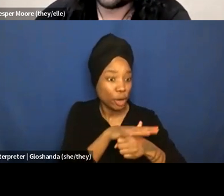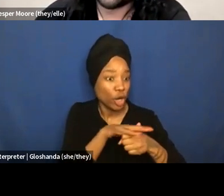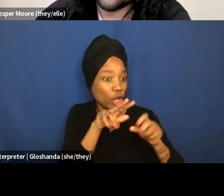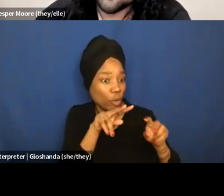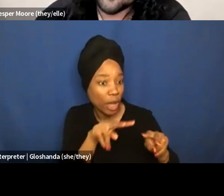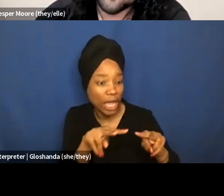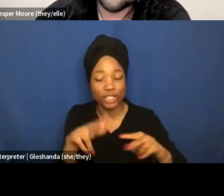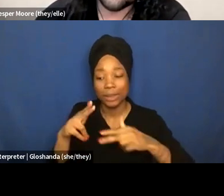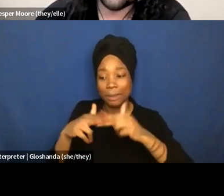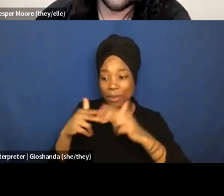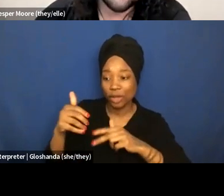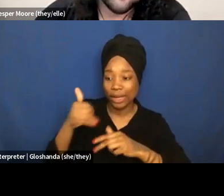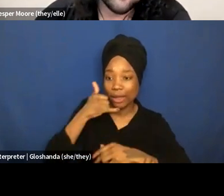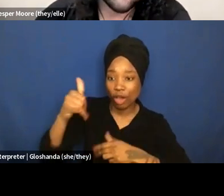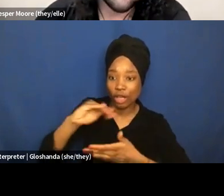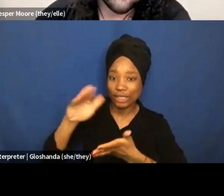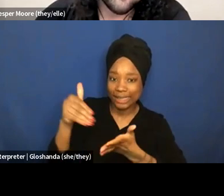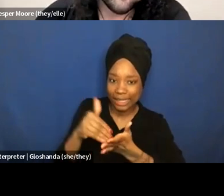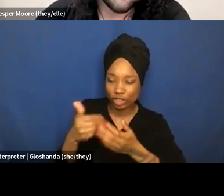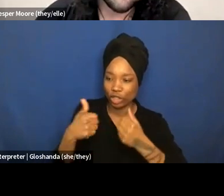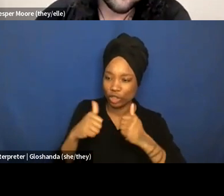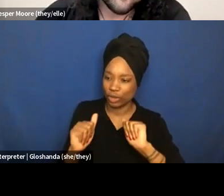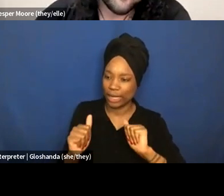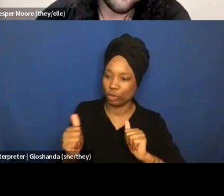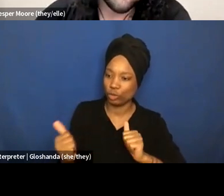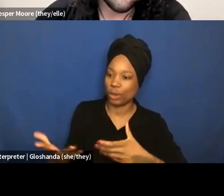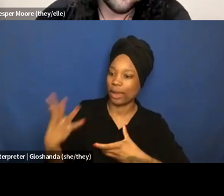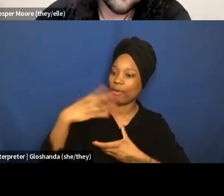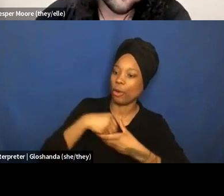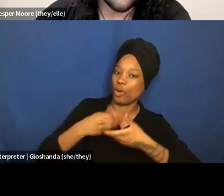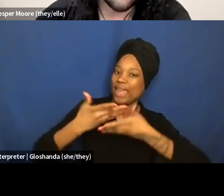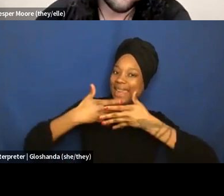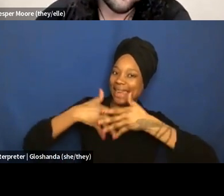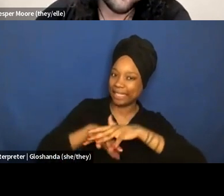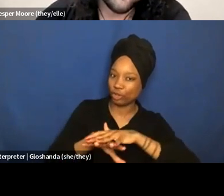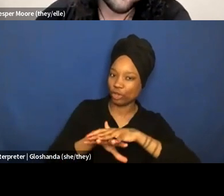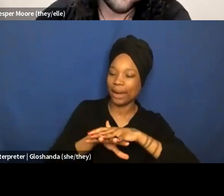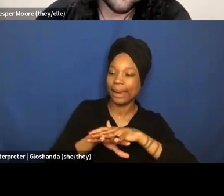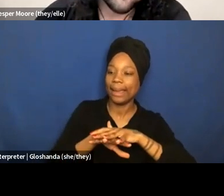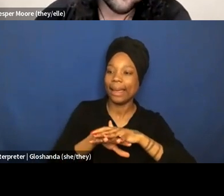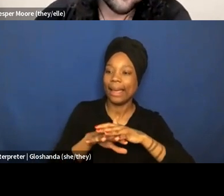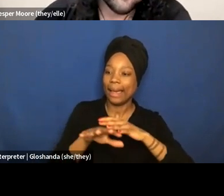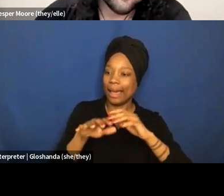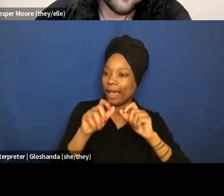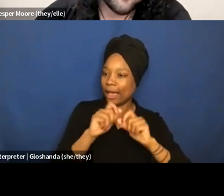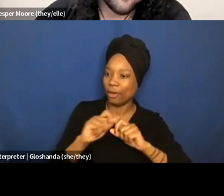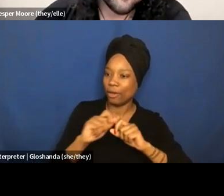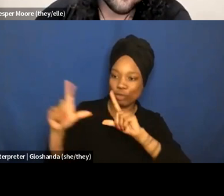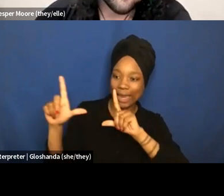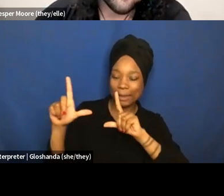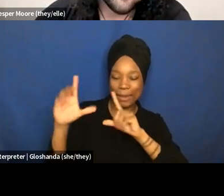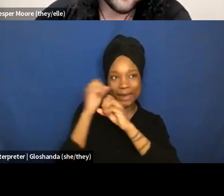call centers, to incorporate and integrate a frame and a vision of libertary care